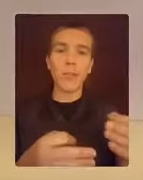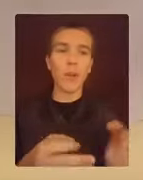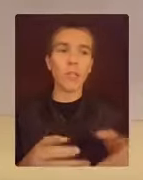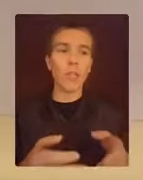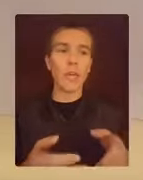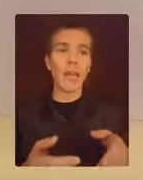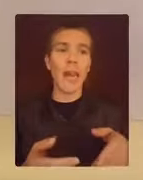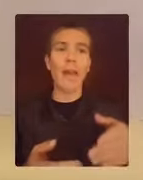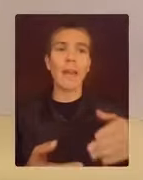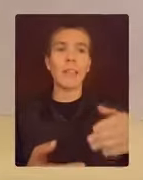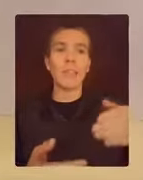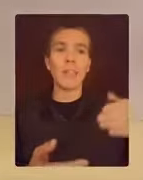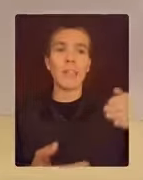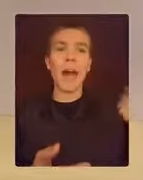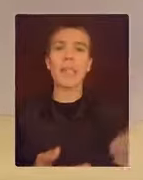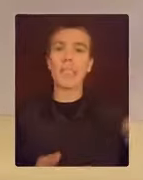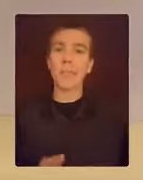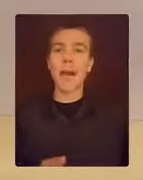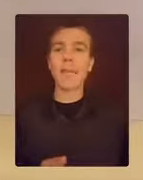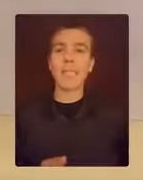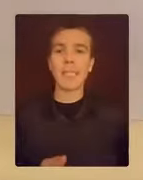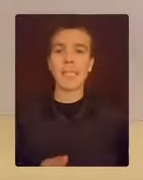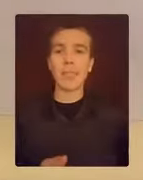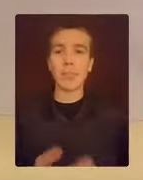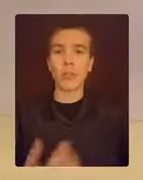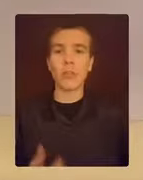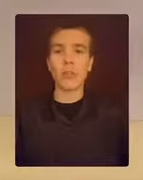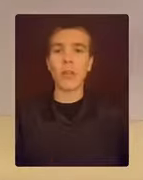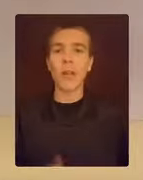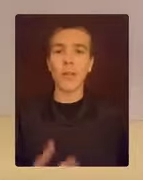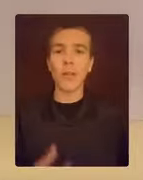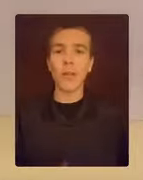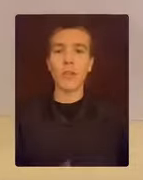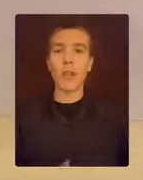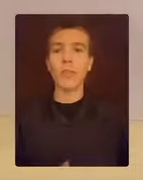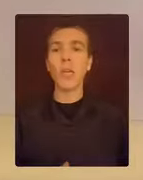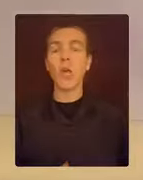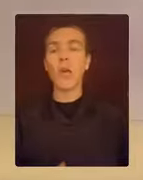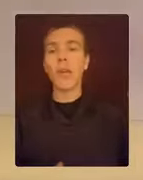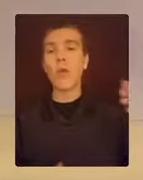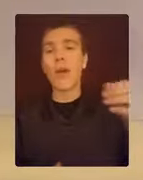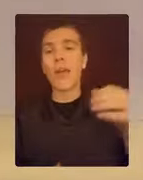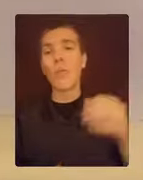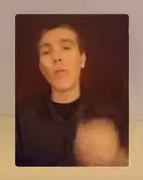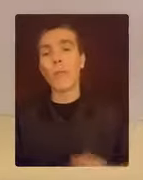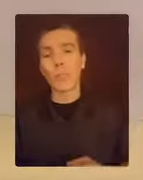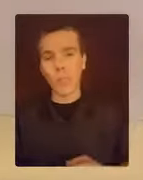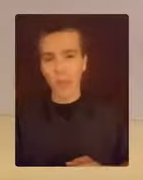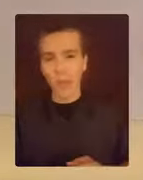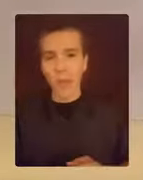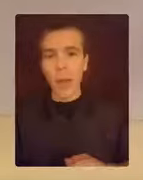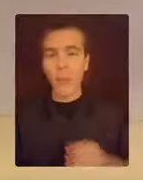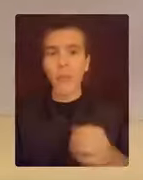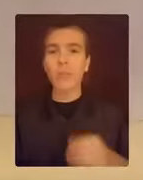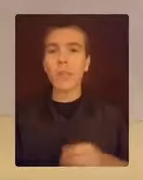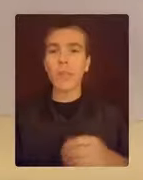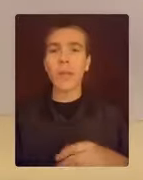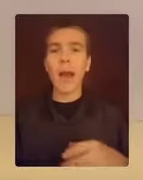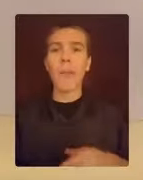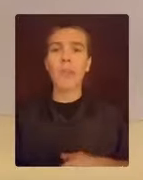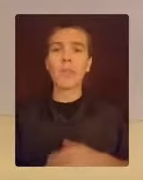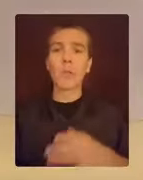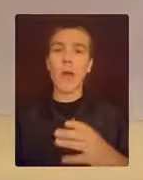is functioning at its highest capacity during your dream during dreams when you are in REM sleep. And REM